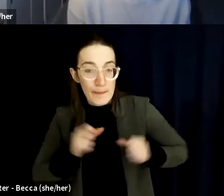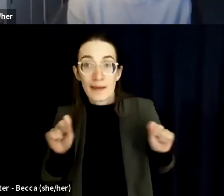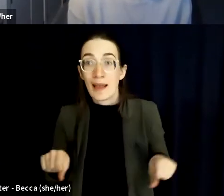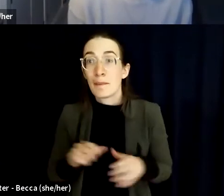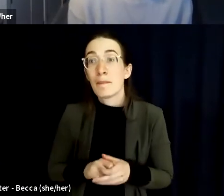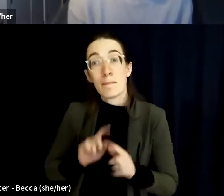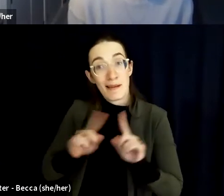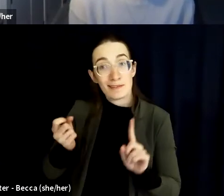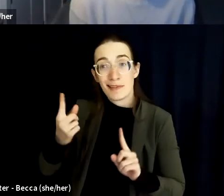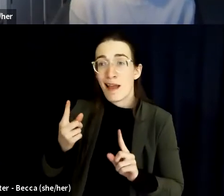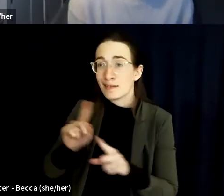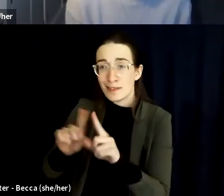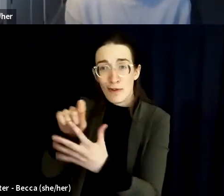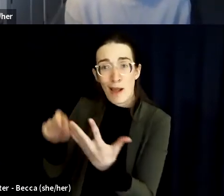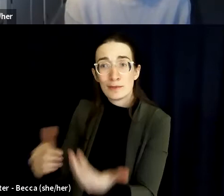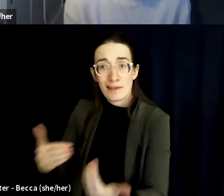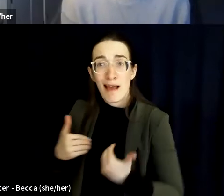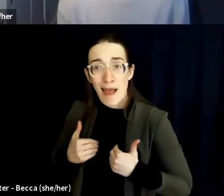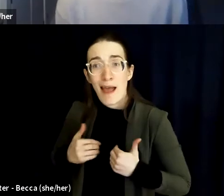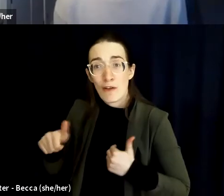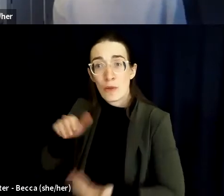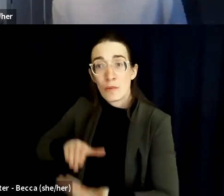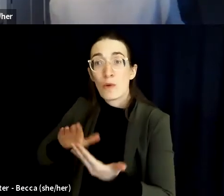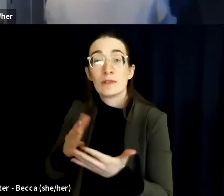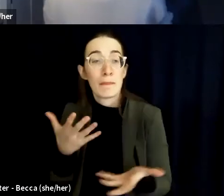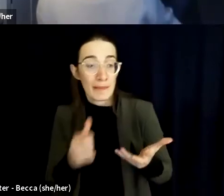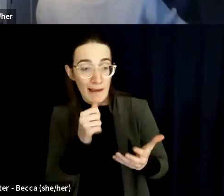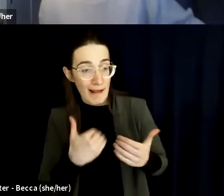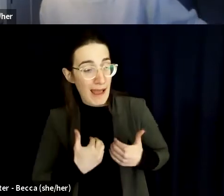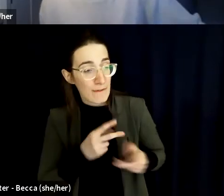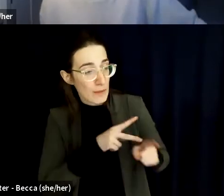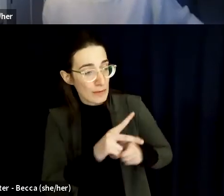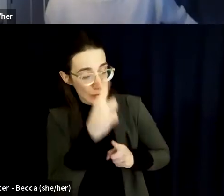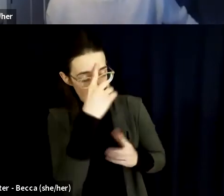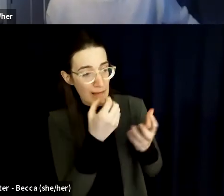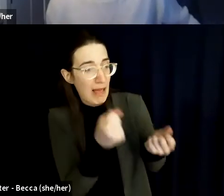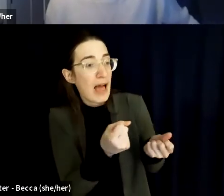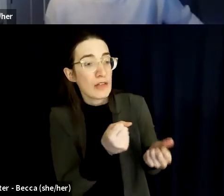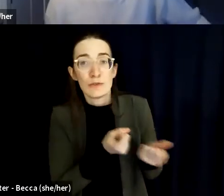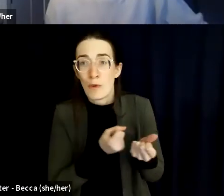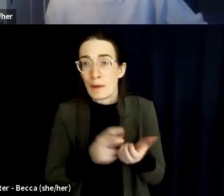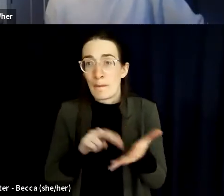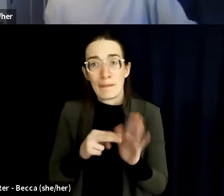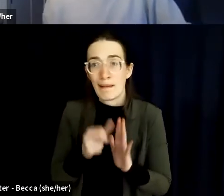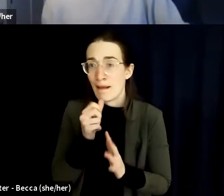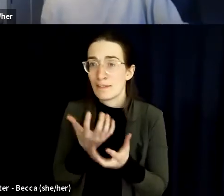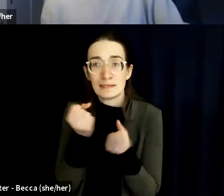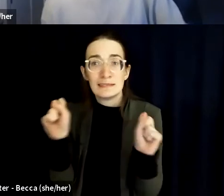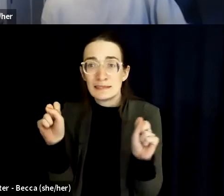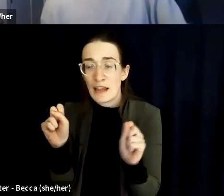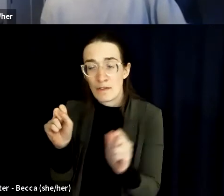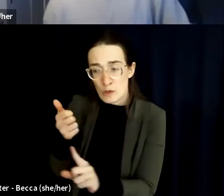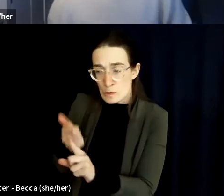where you might not have access to that professional mental health support, so it may not feel safe for you to explore those on your